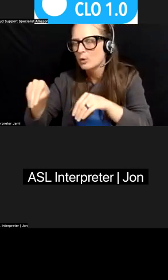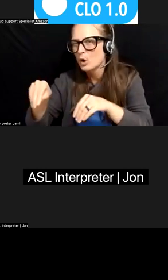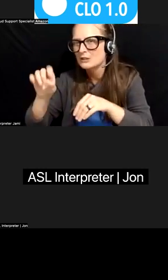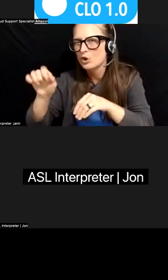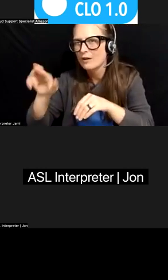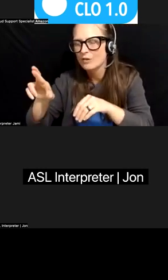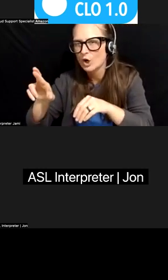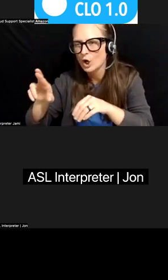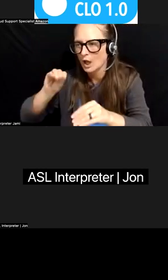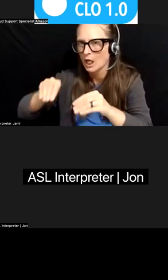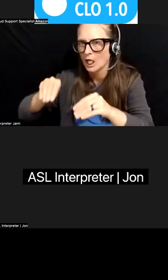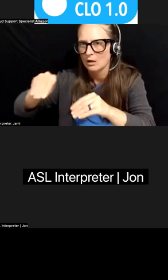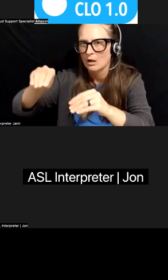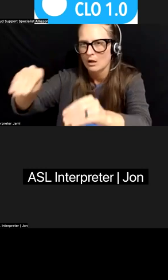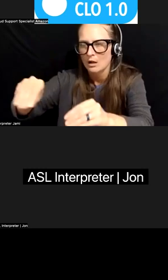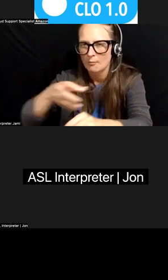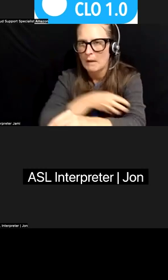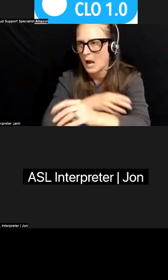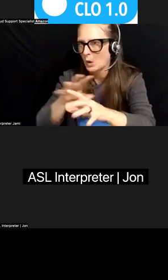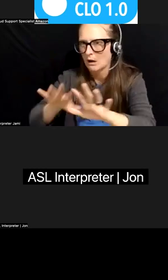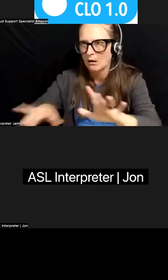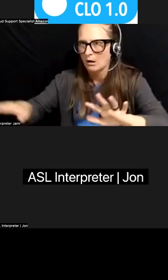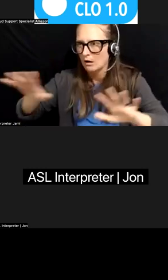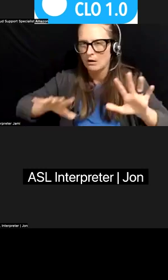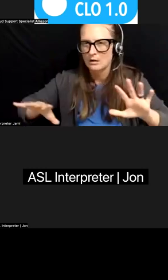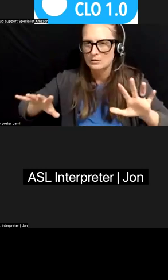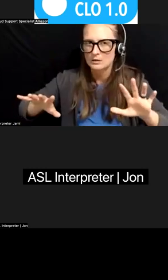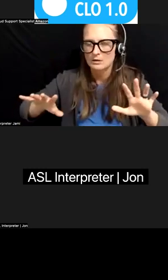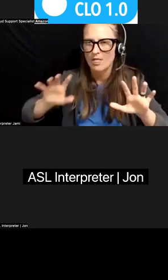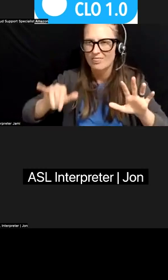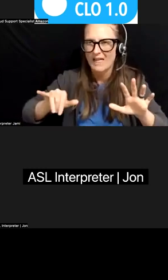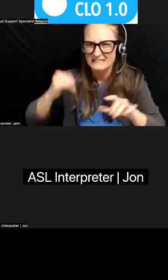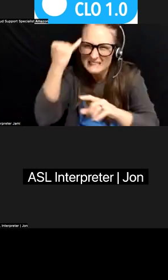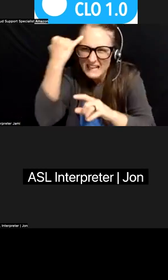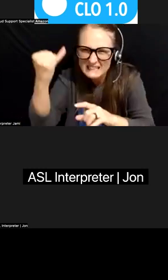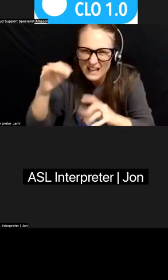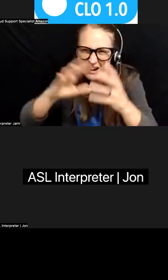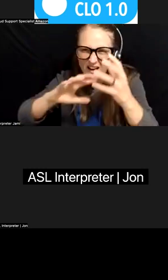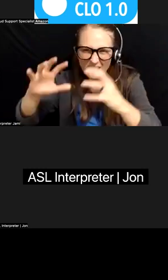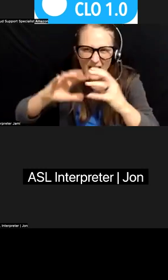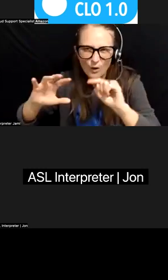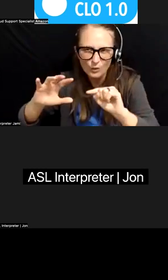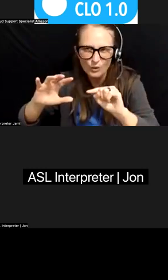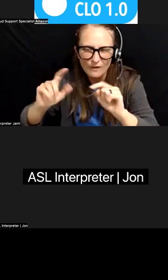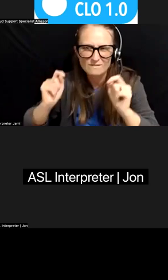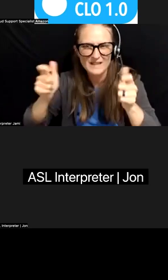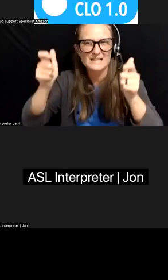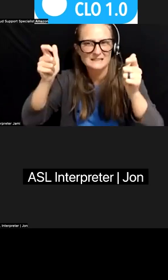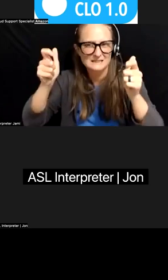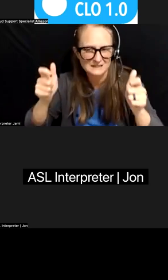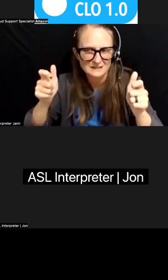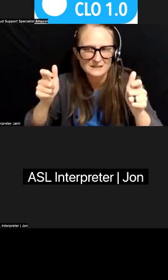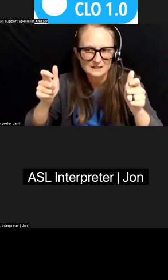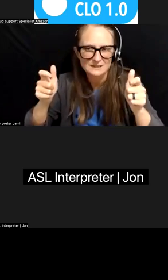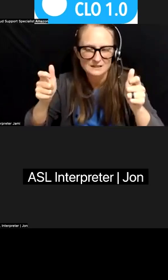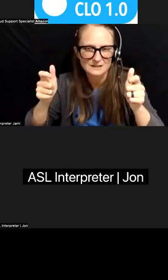it, power it, install it. That's the idea of cloud. Look how quickly it can happen, right?